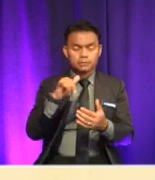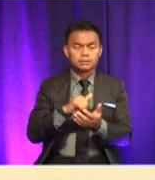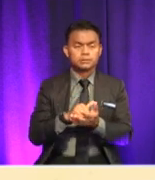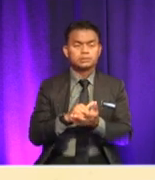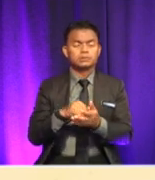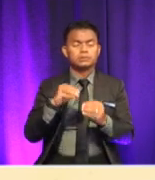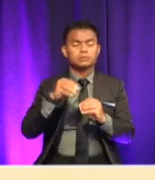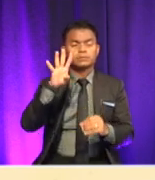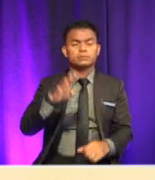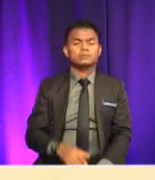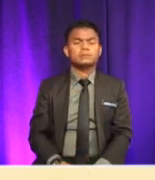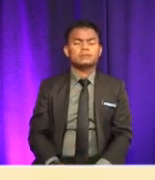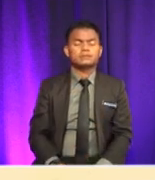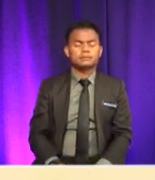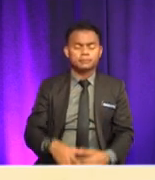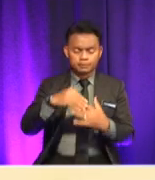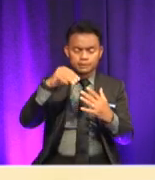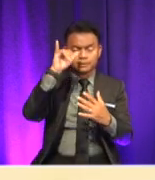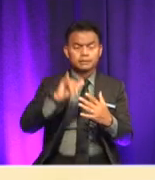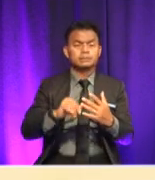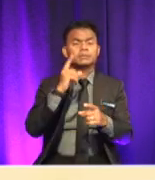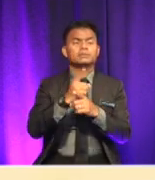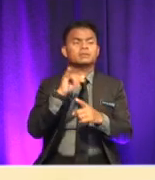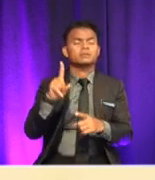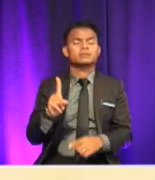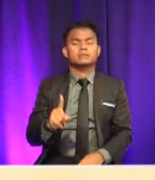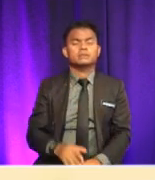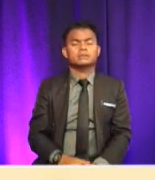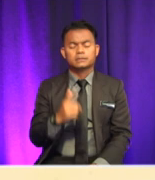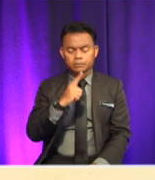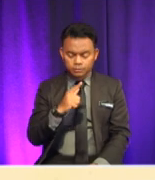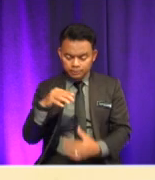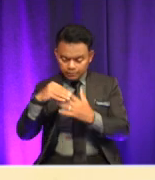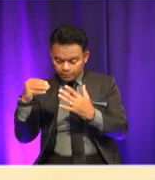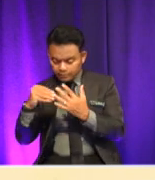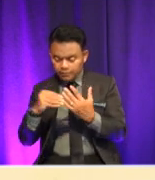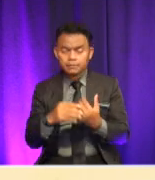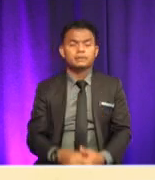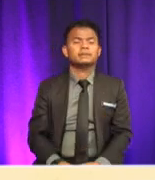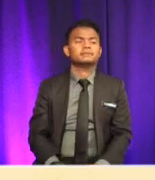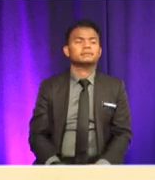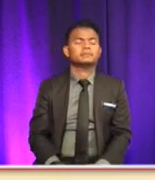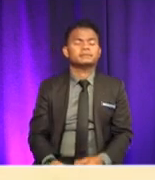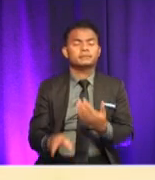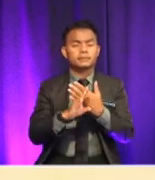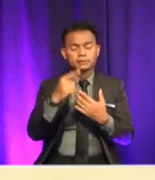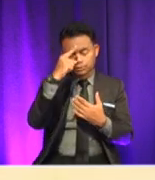four, you just choose the relevant ones. Don't choose the ones that are not needed. Then you plan your essays with AOs in